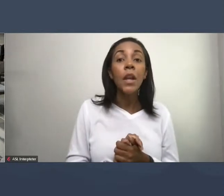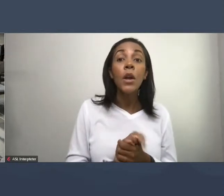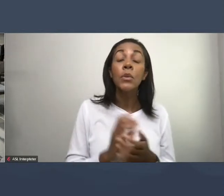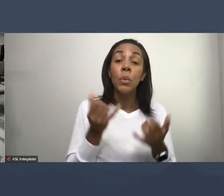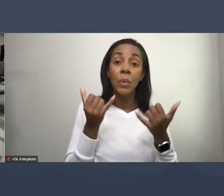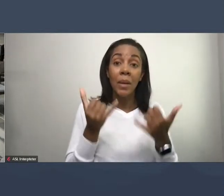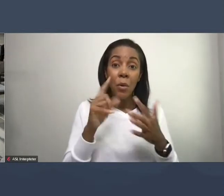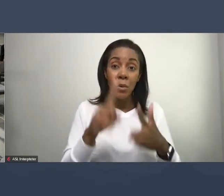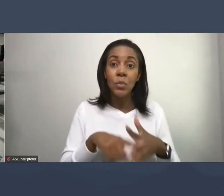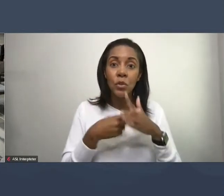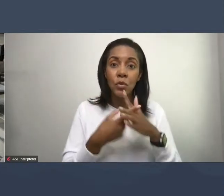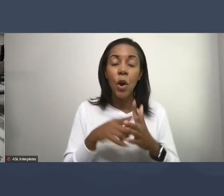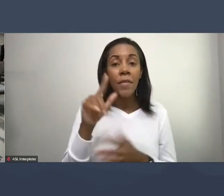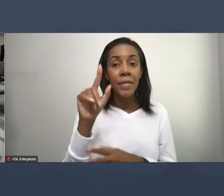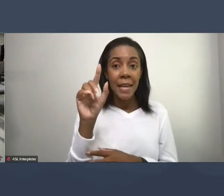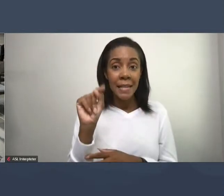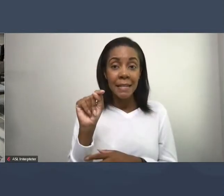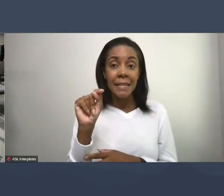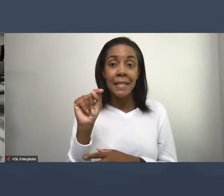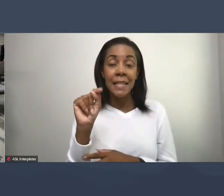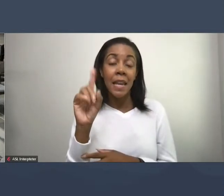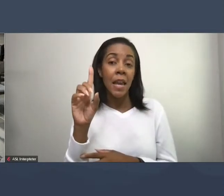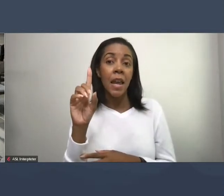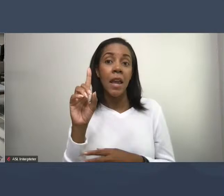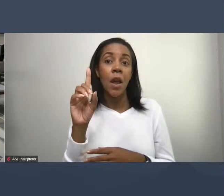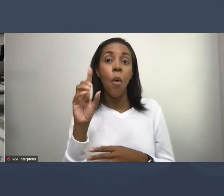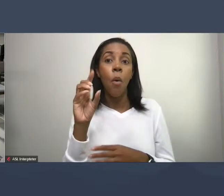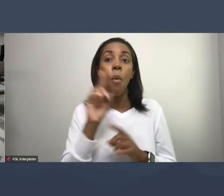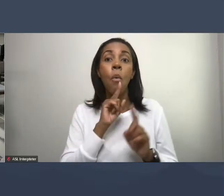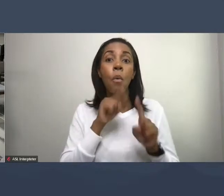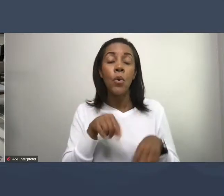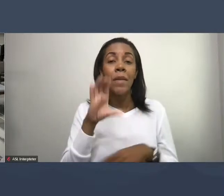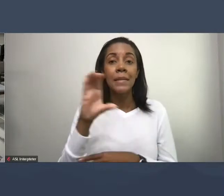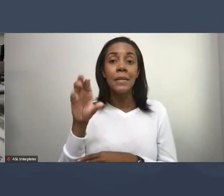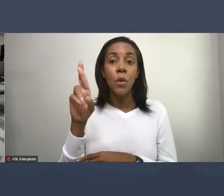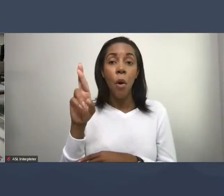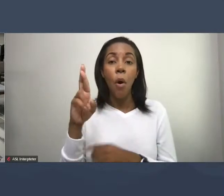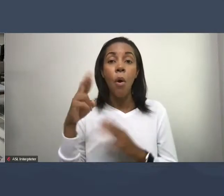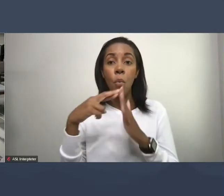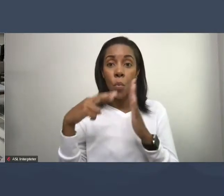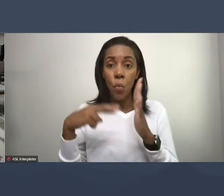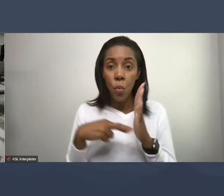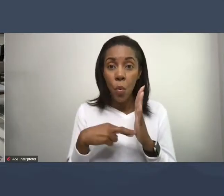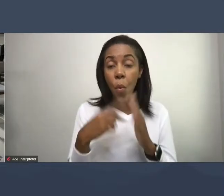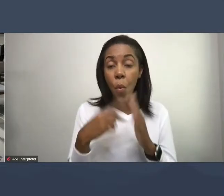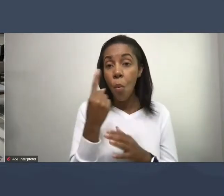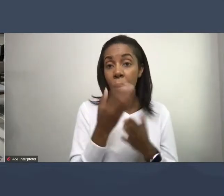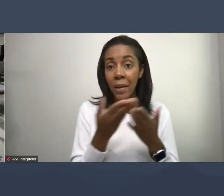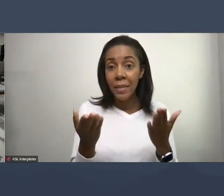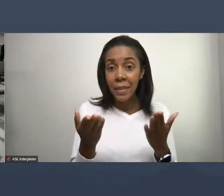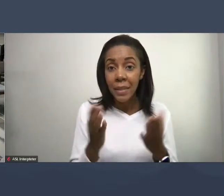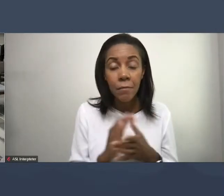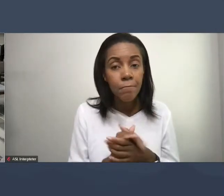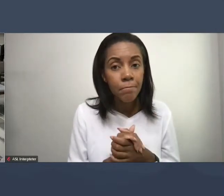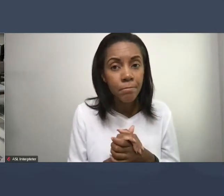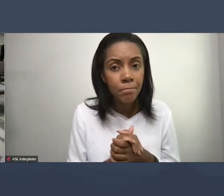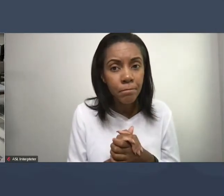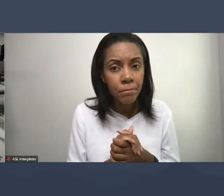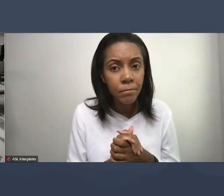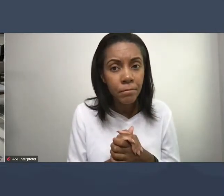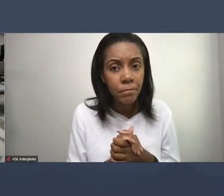the TDEC order and the CCR rule, one of the components of that to put in a monitoring